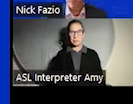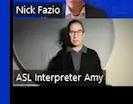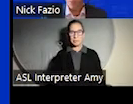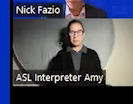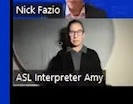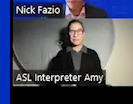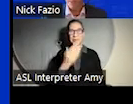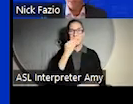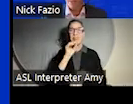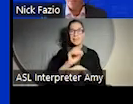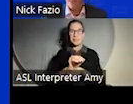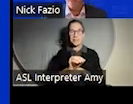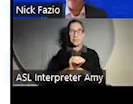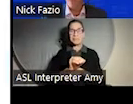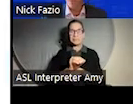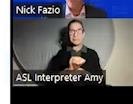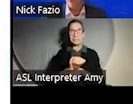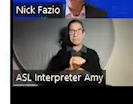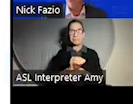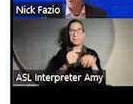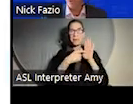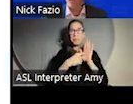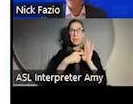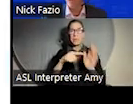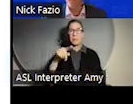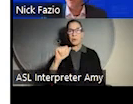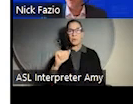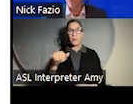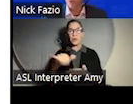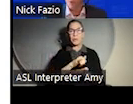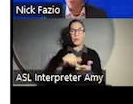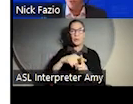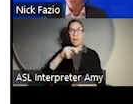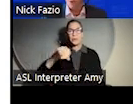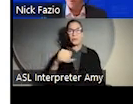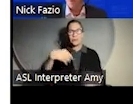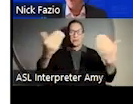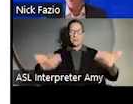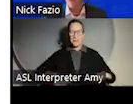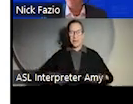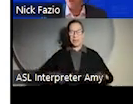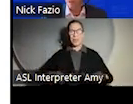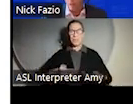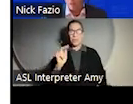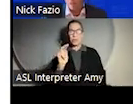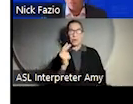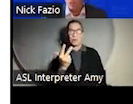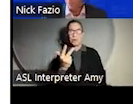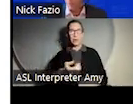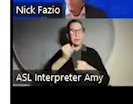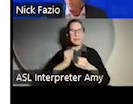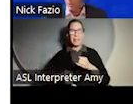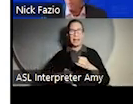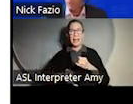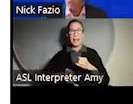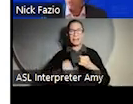Well, good evening, everyone. And on behalf of the Port Authority of New York and New Jersey, I want to welcome you to our third and final virtual